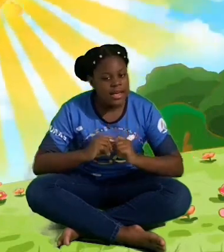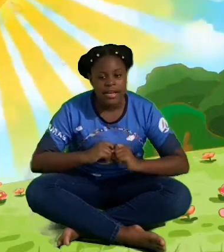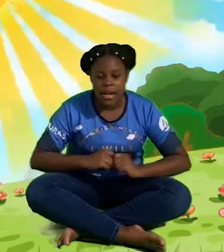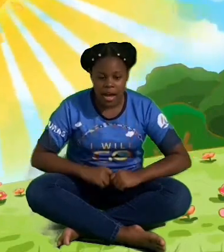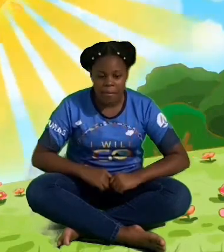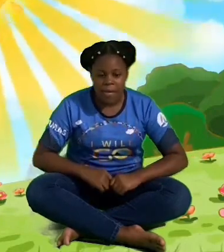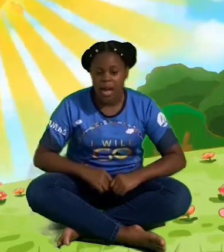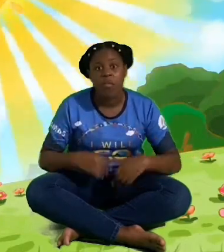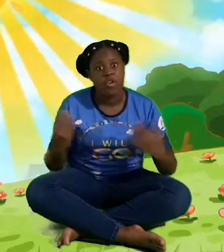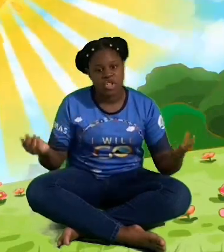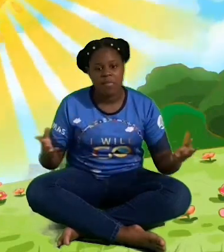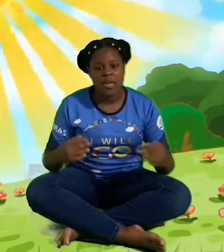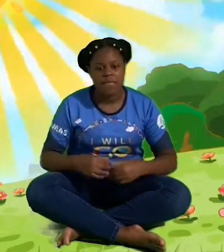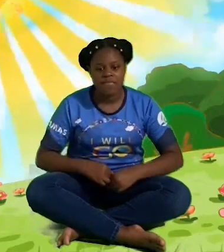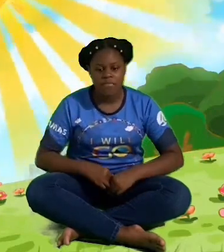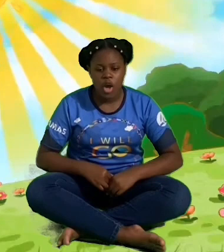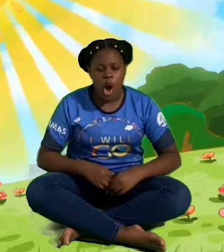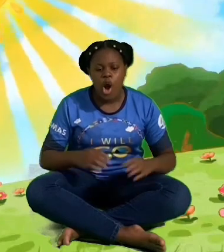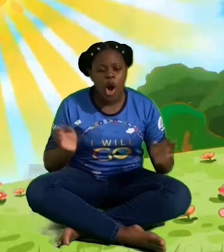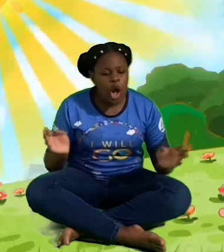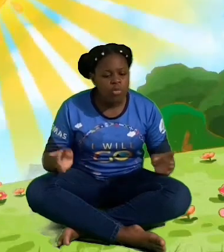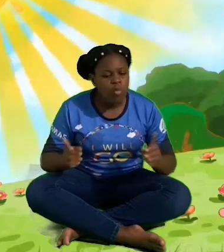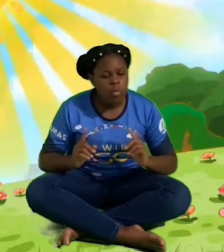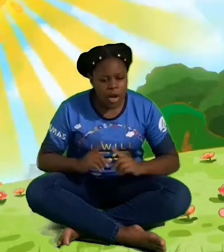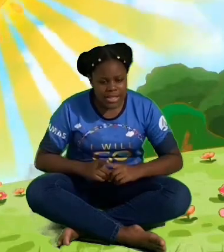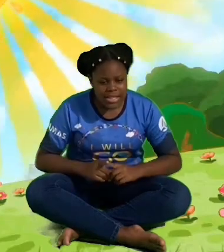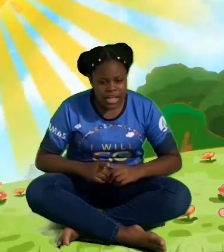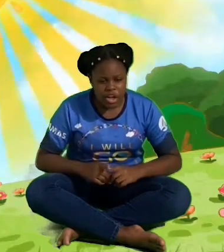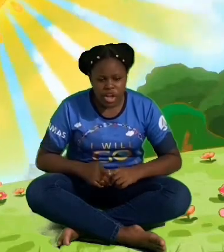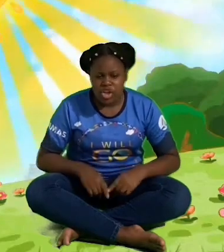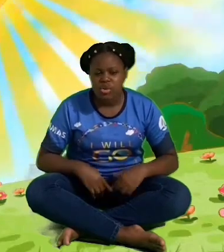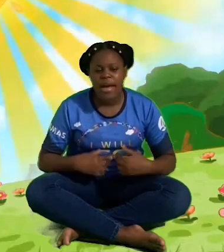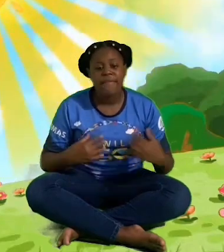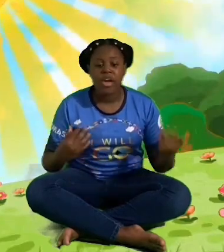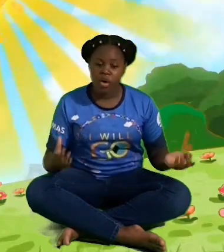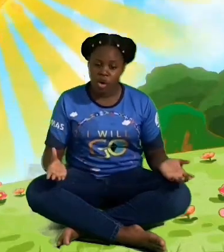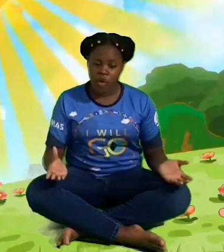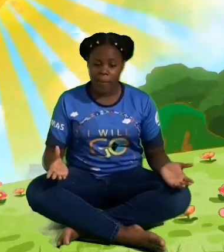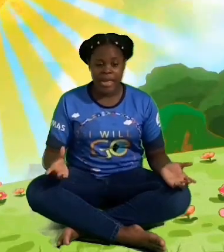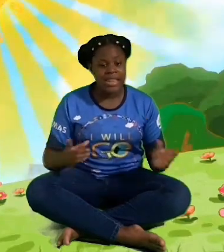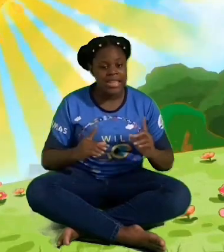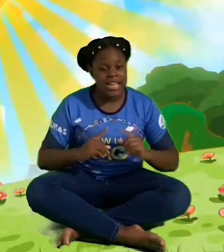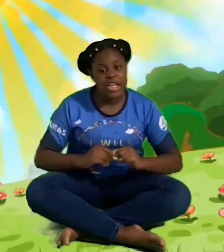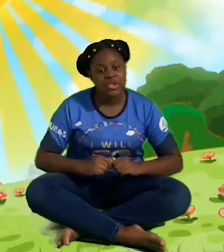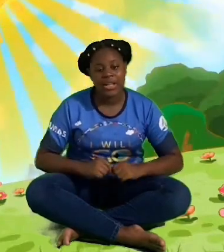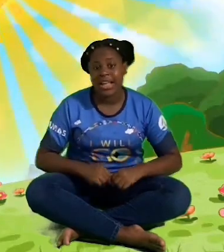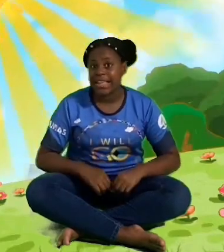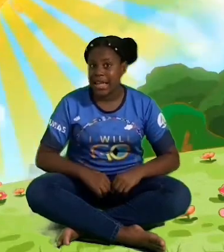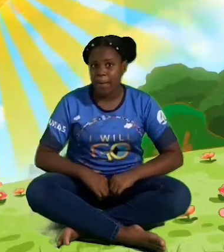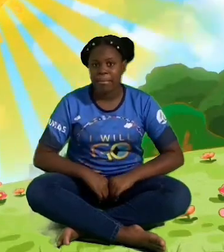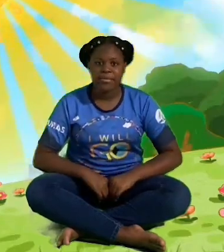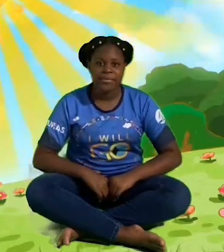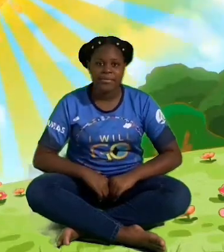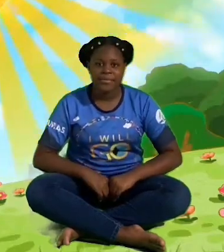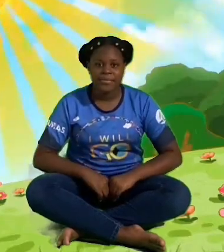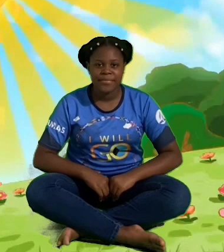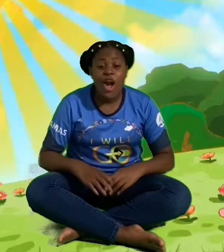they could come and worship him. God wanted to have a home in the Israelite